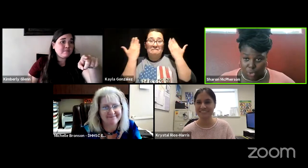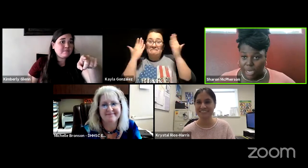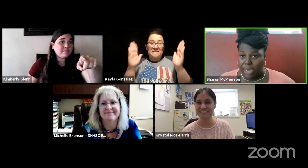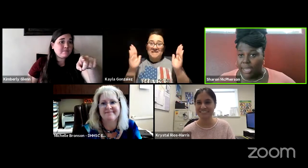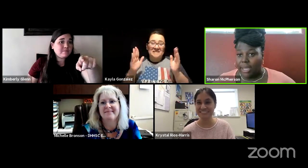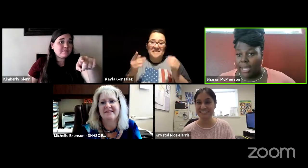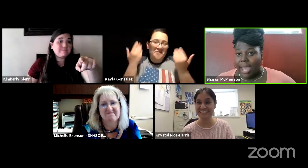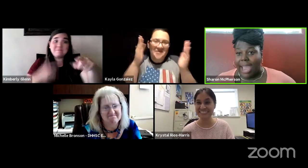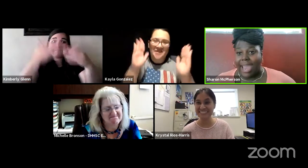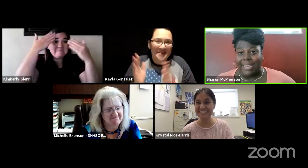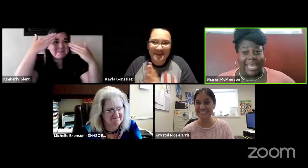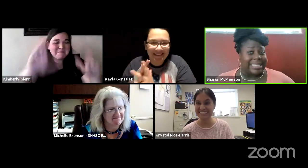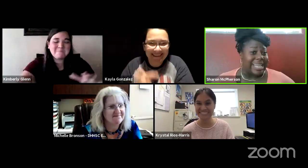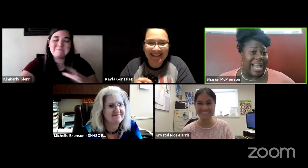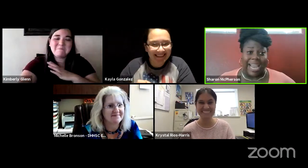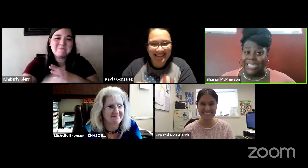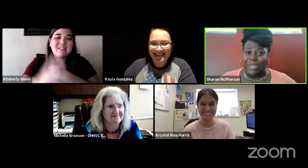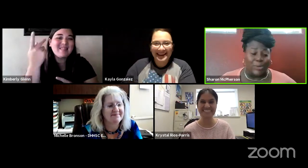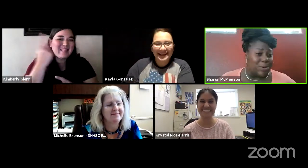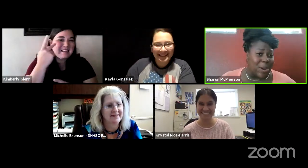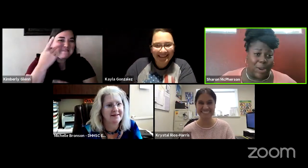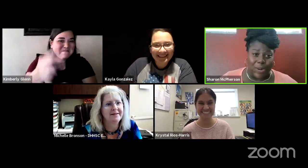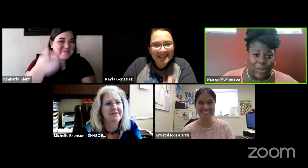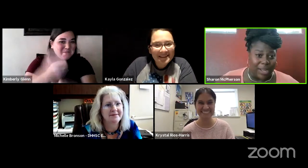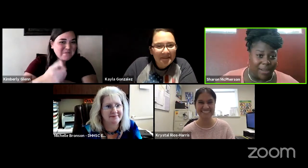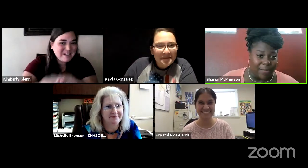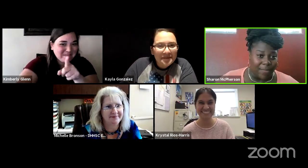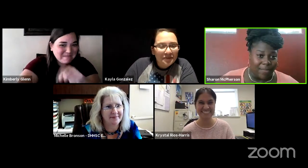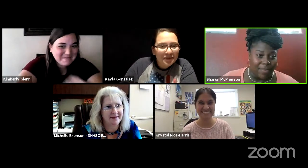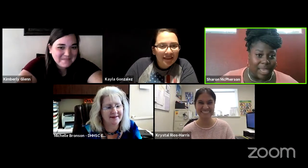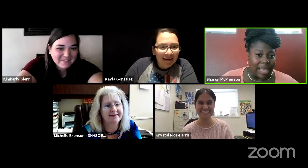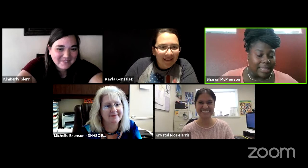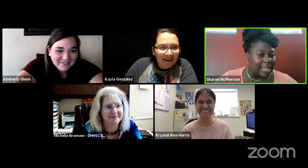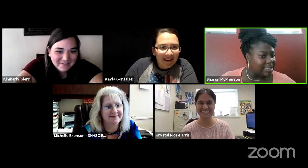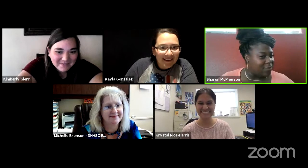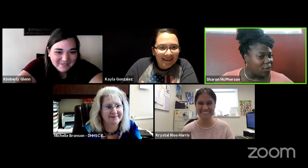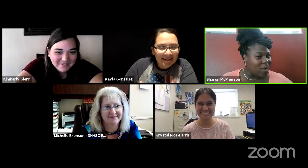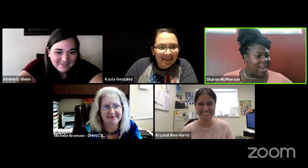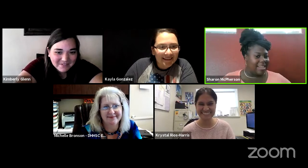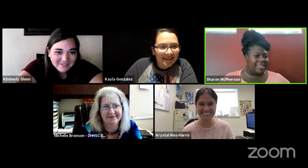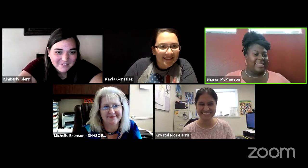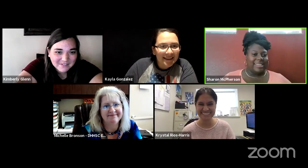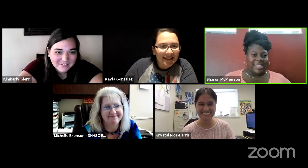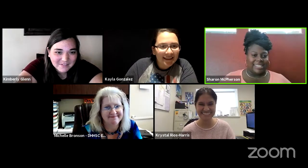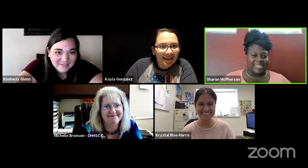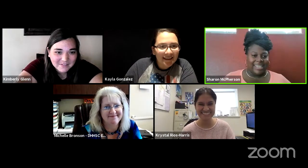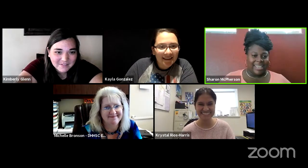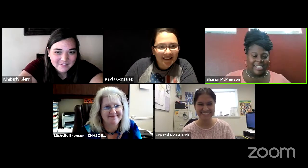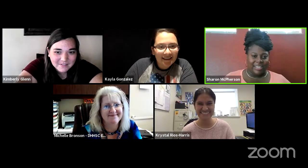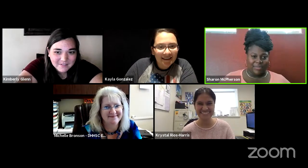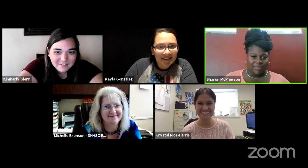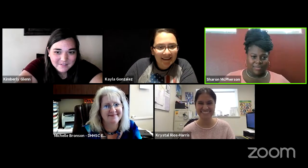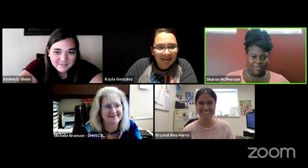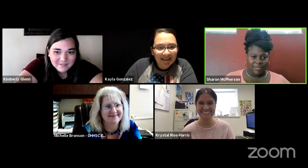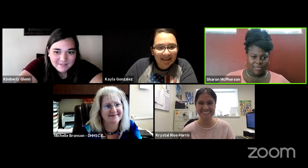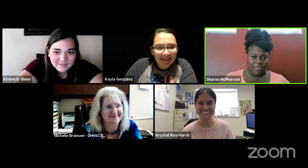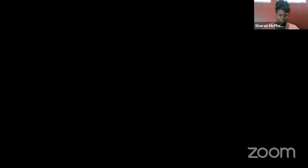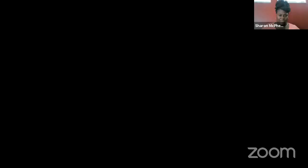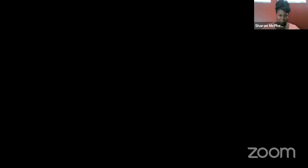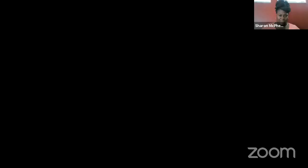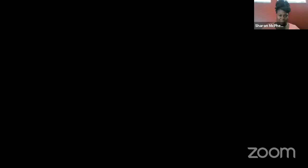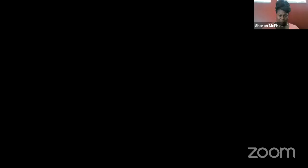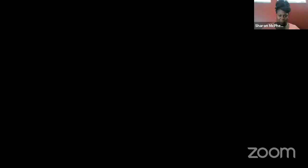Michelle, you agree? And Kayla's like, I don't know. Let's see if you're right. Let's see.